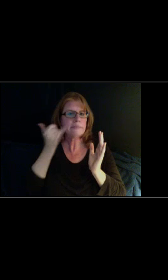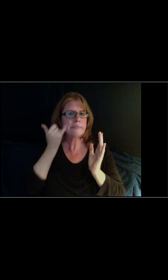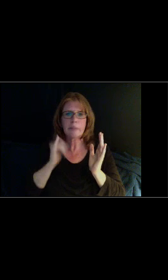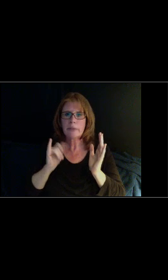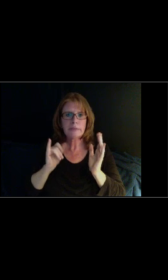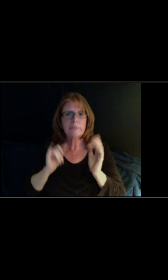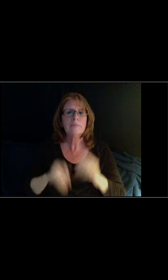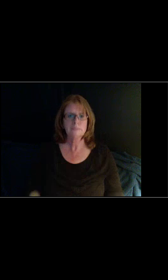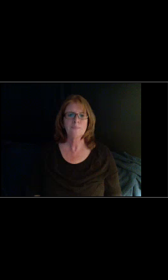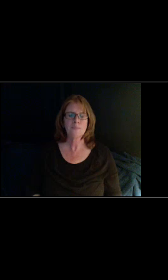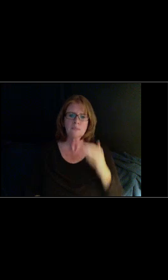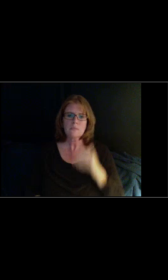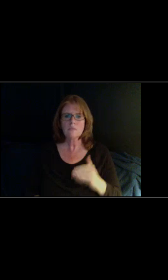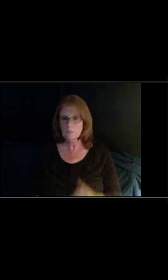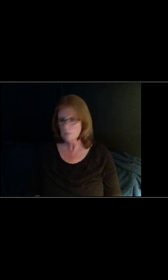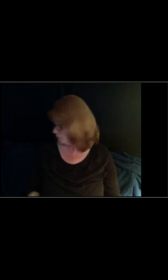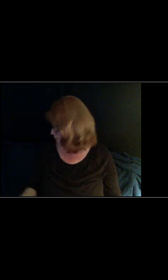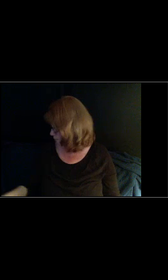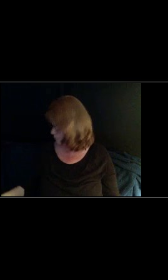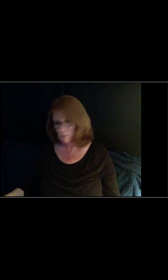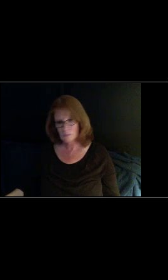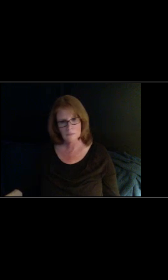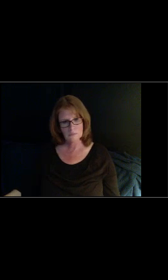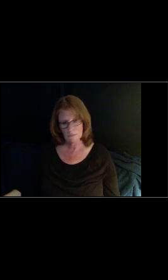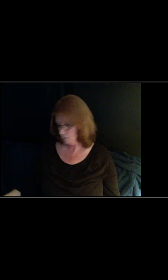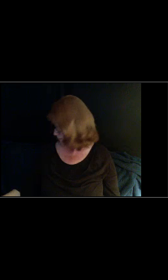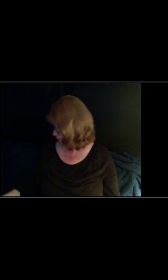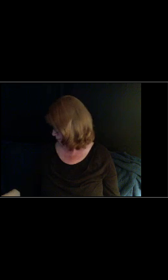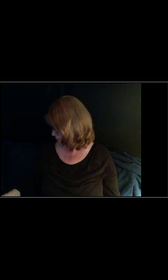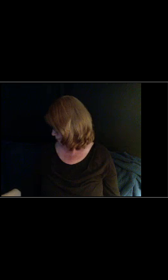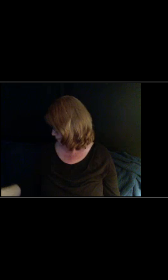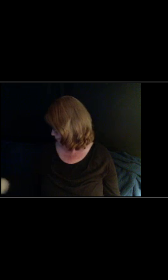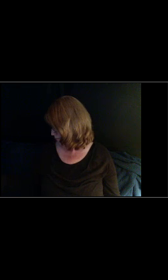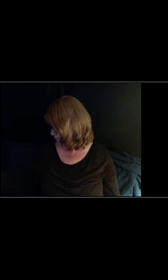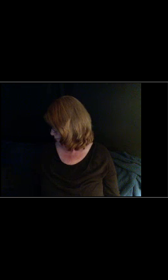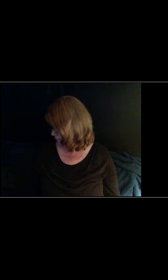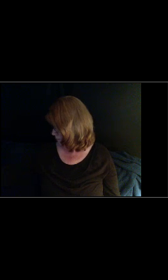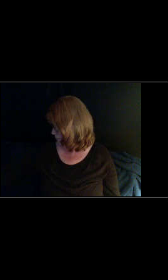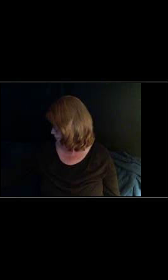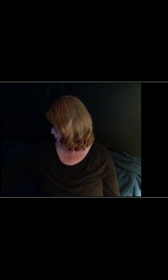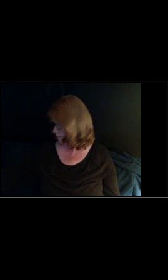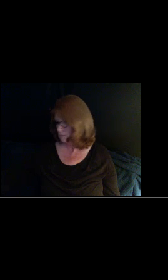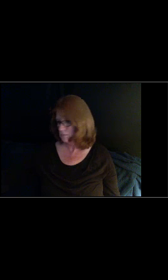The topics are quite related. Next slide.